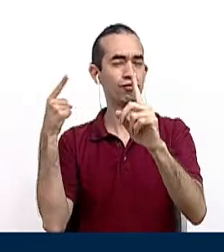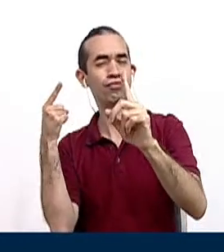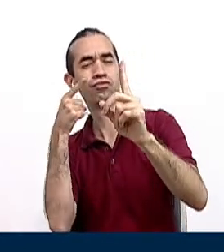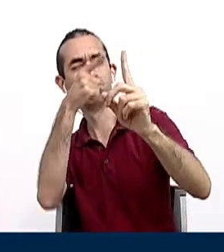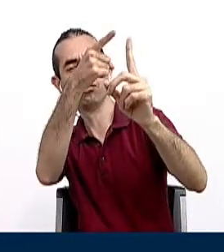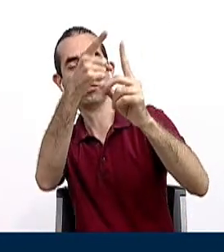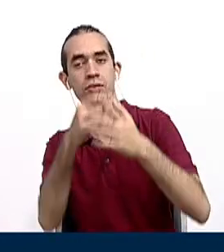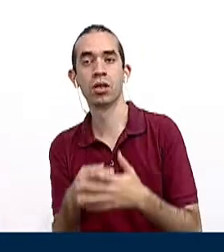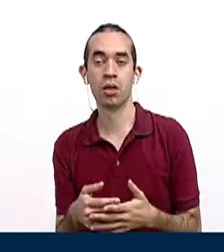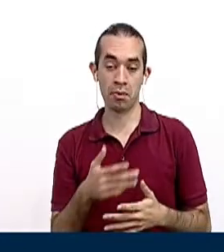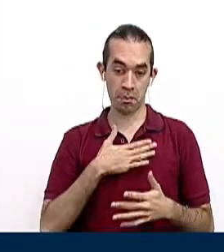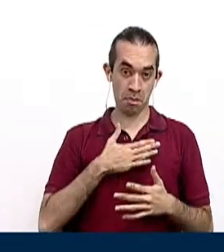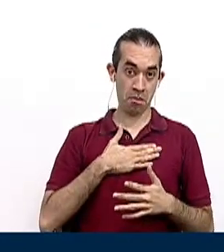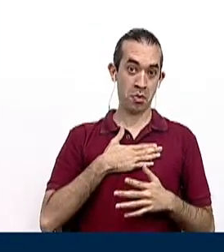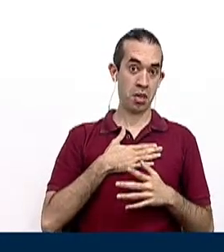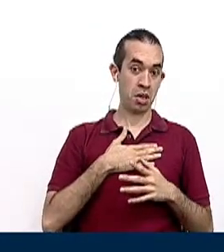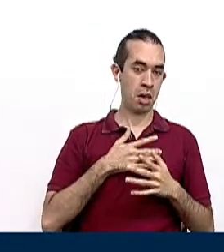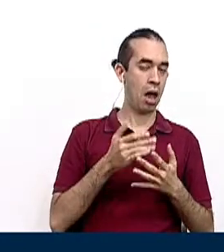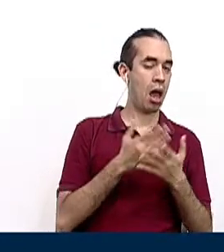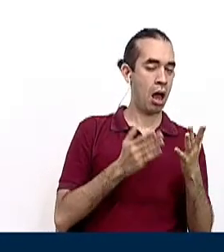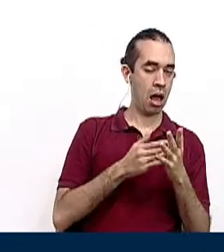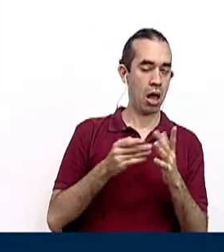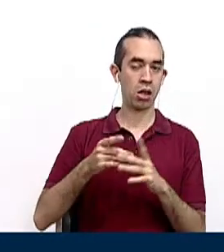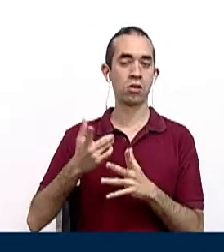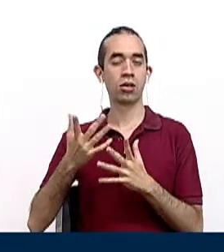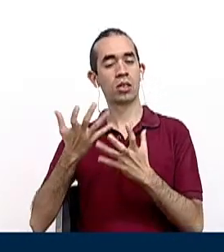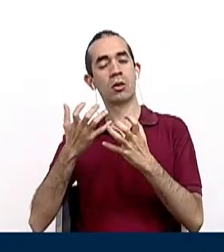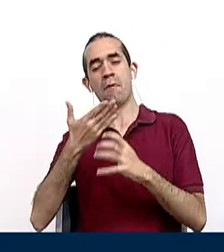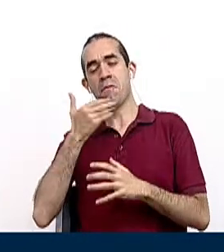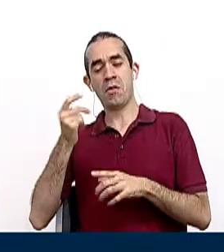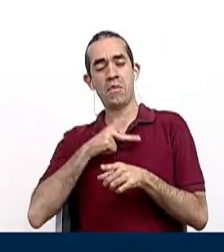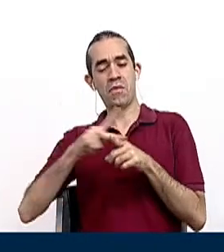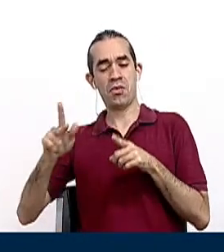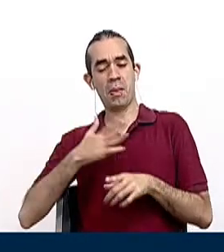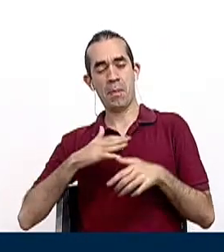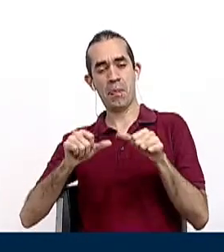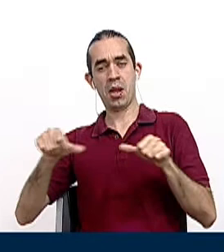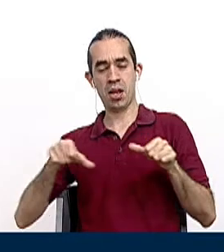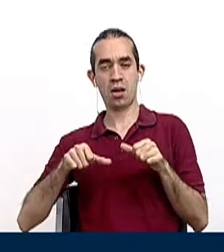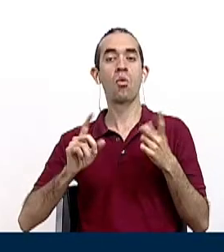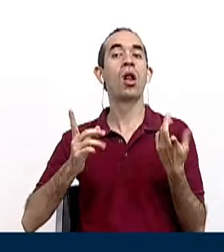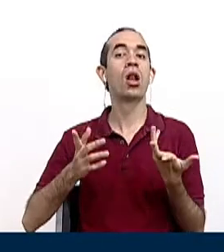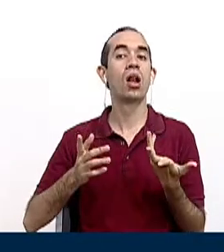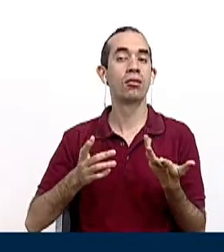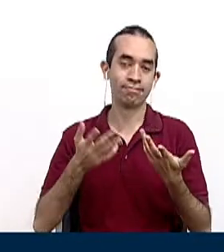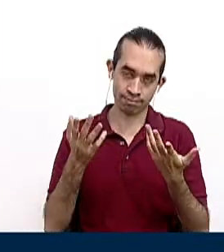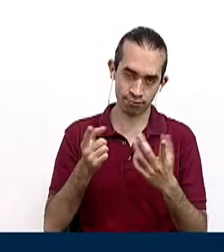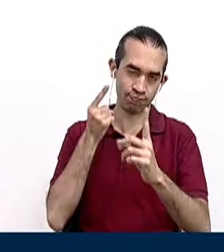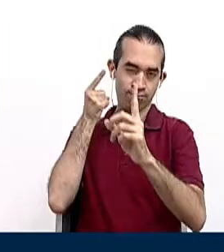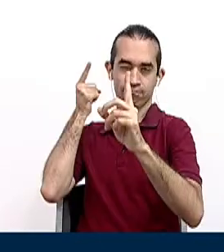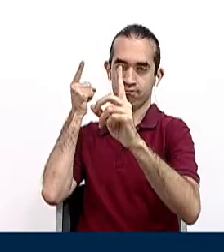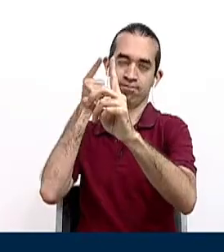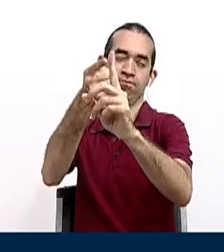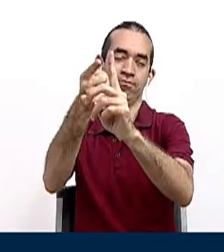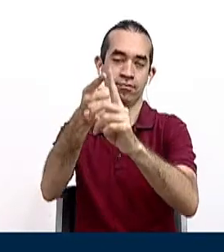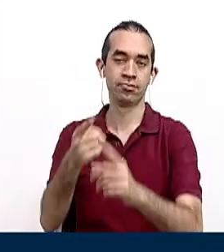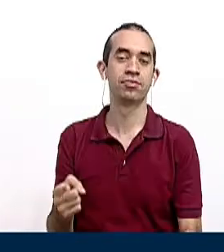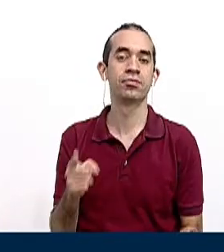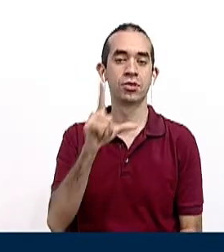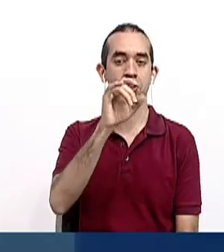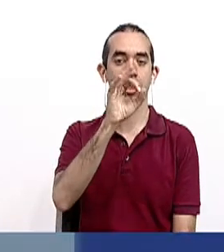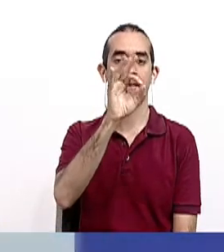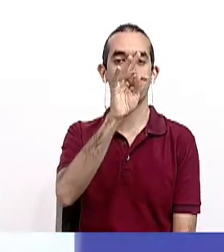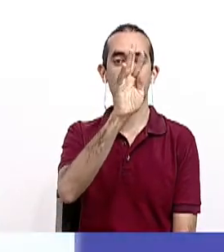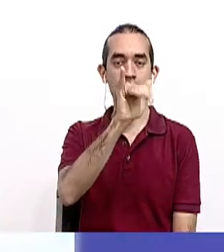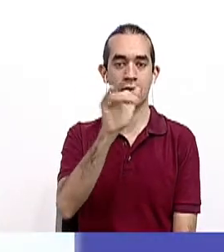to become one of the best professionals in my field. My lofty goal. Right.